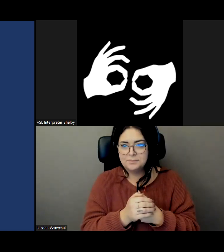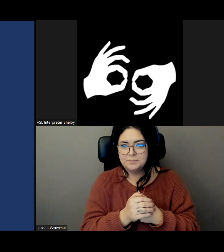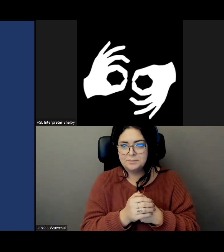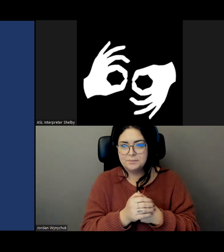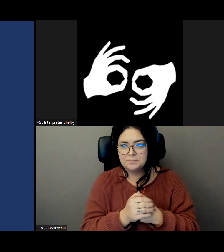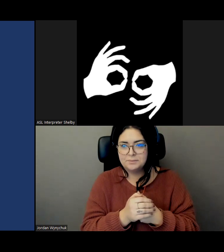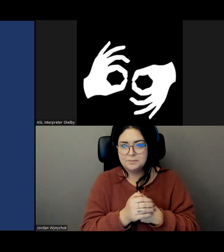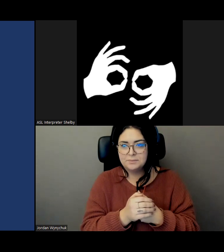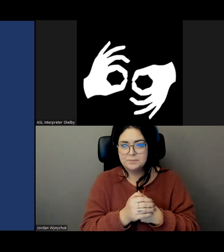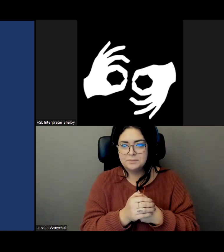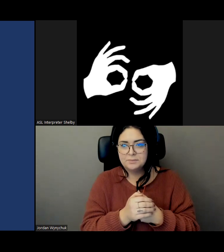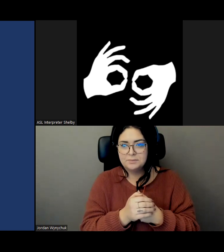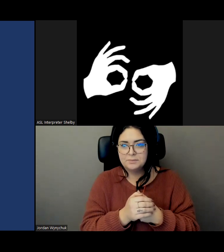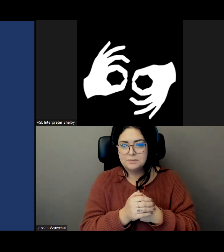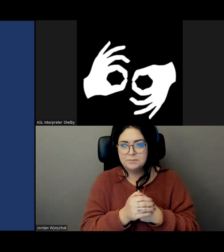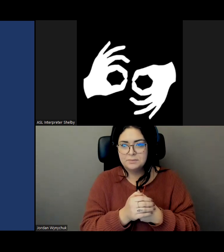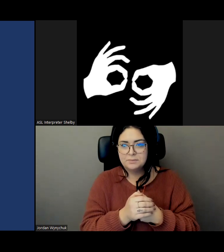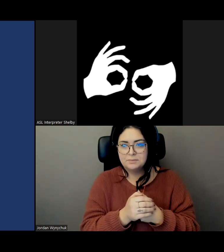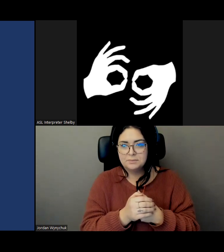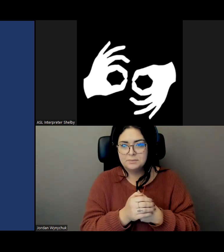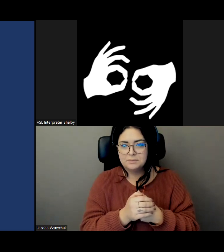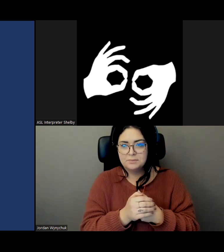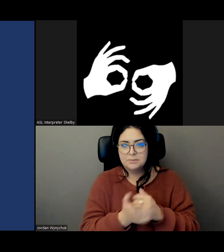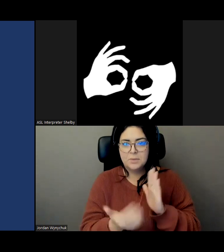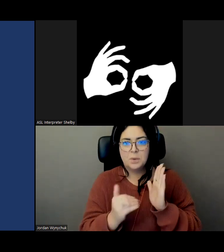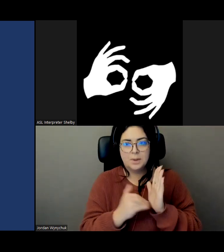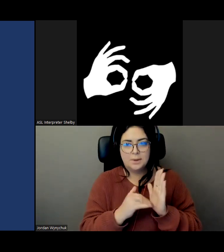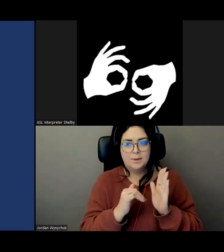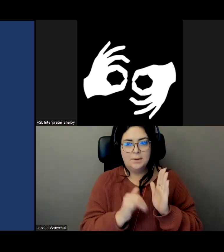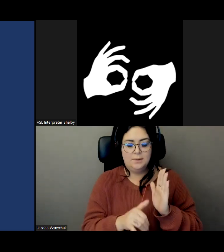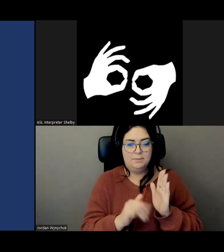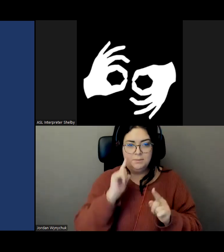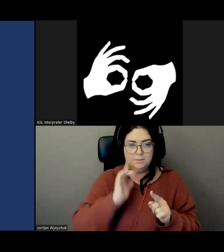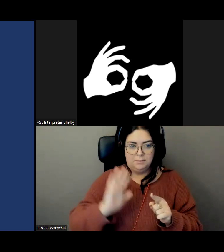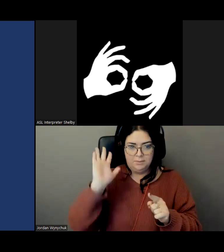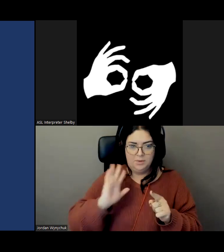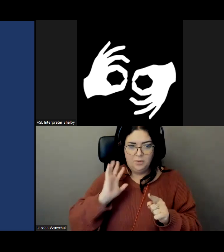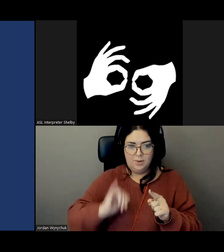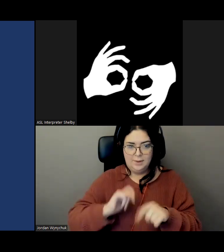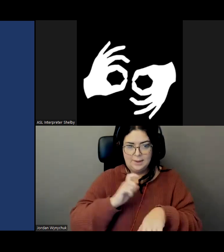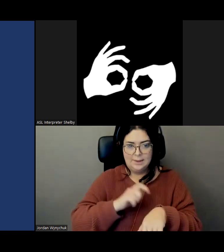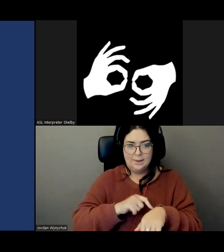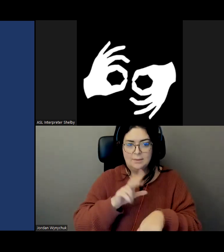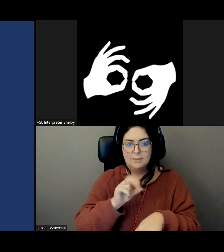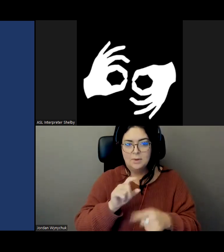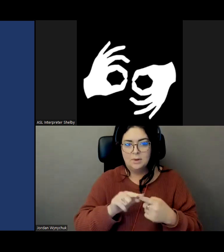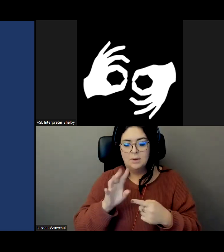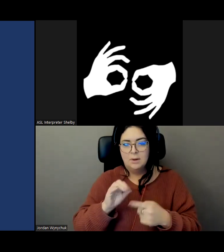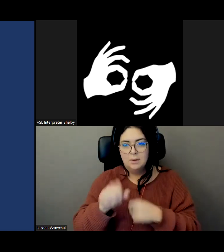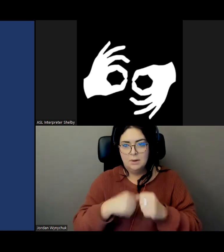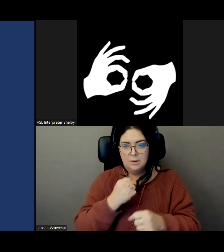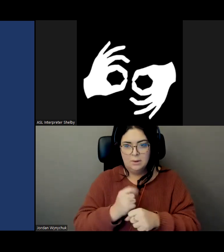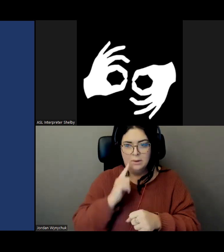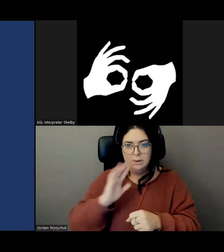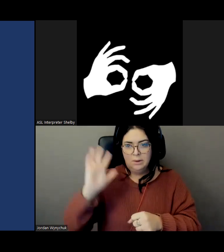you know, these terms not being available 30, 40 years ago, and